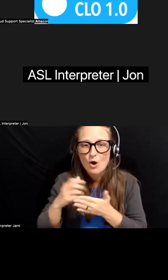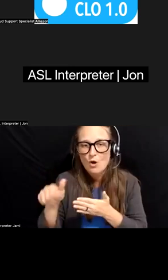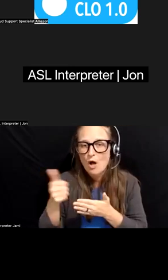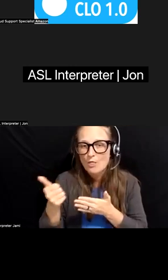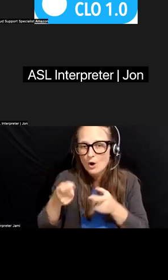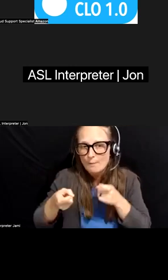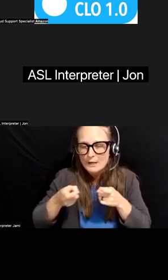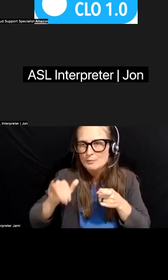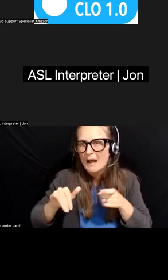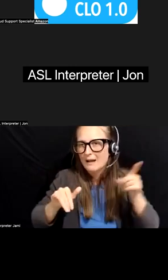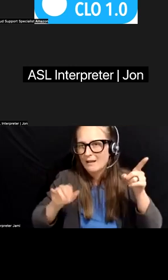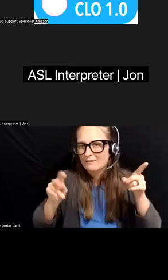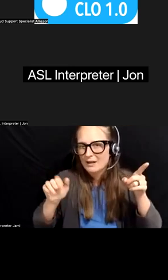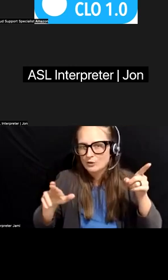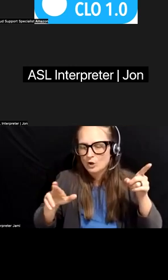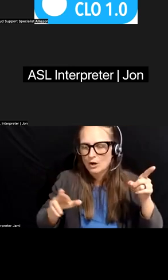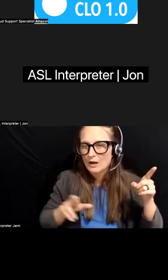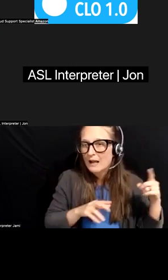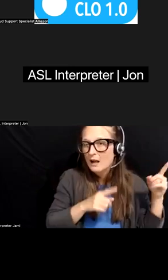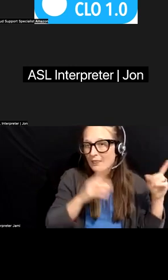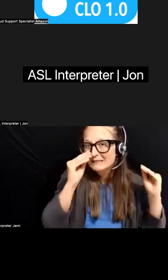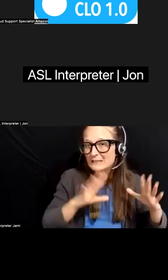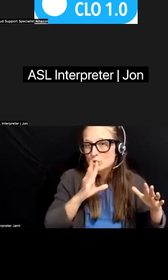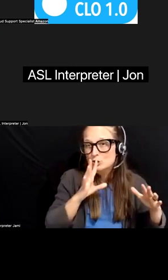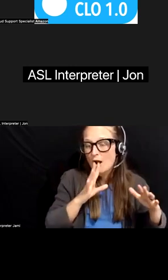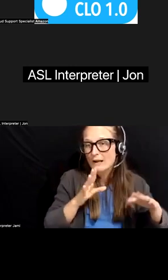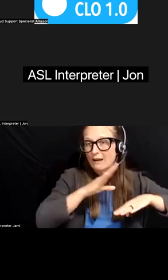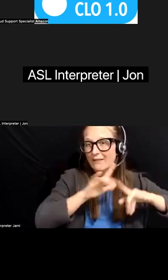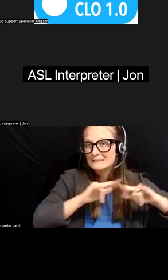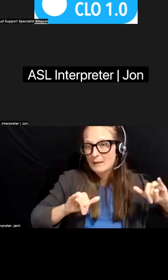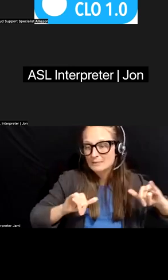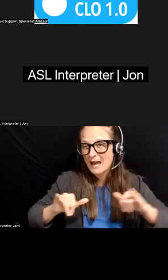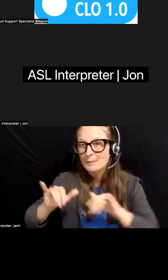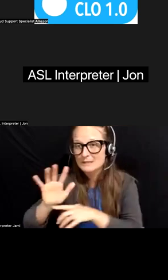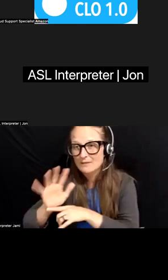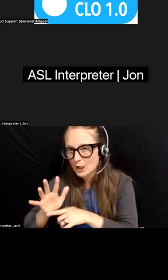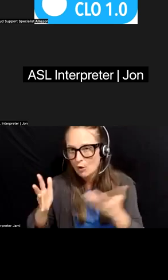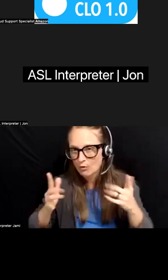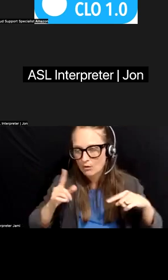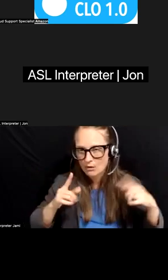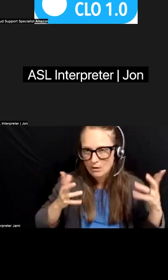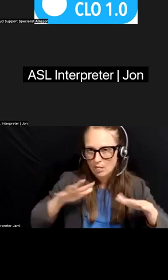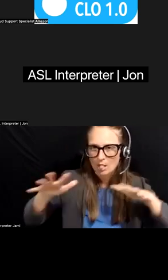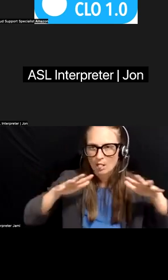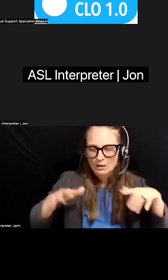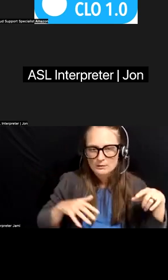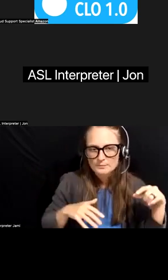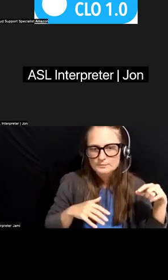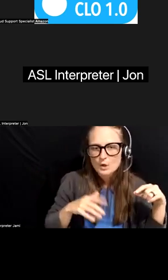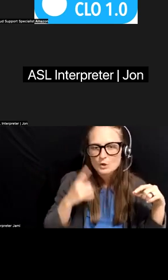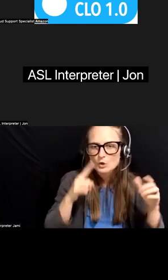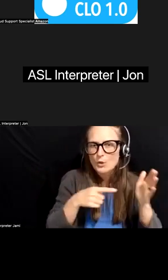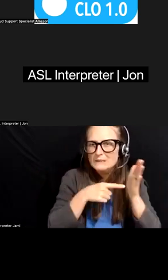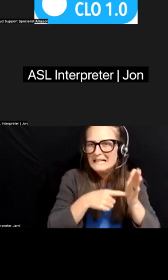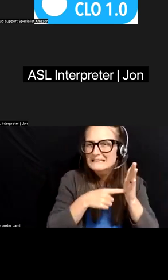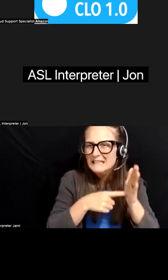are Amazon, managed by the vendor. Beanstalk. Who uses PaaS? Right, Beanstalk is going to be the example we're going to show you from Amazon.